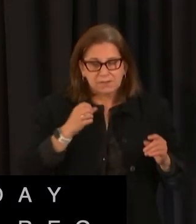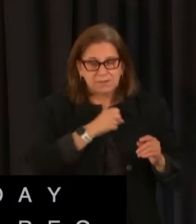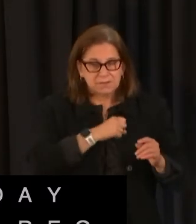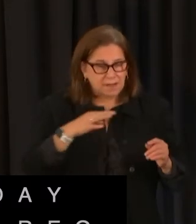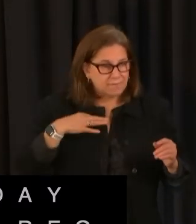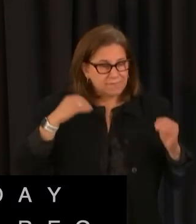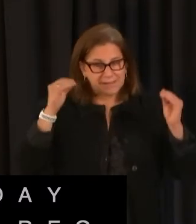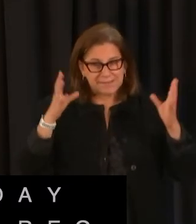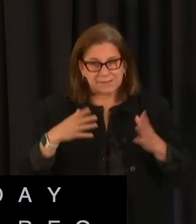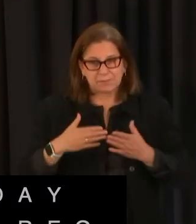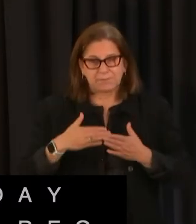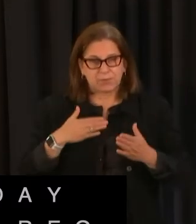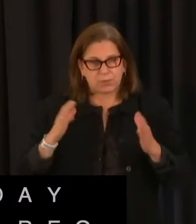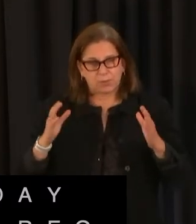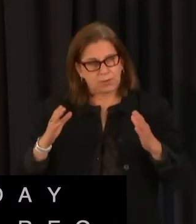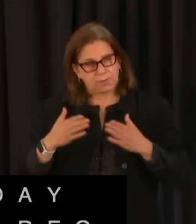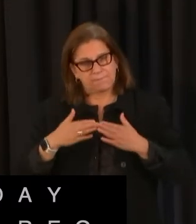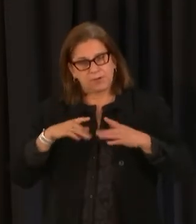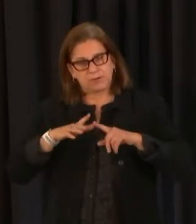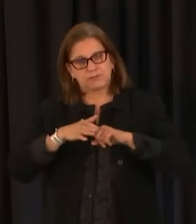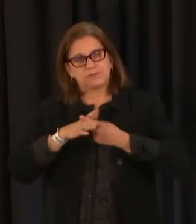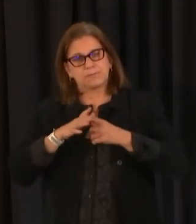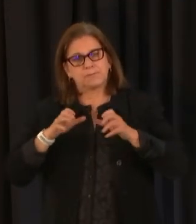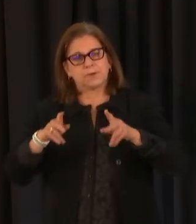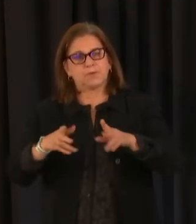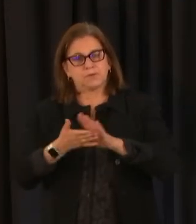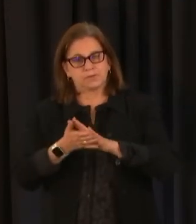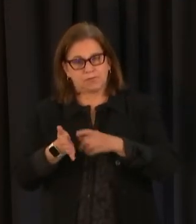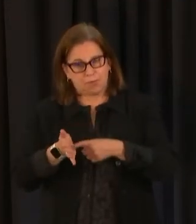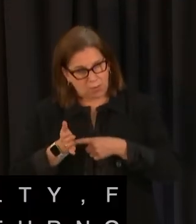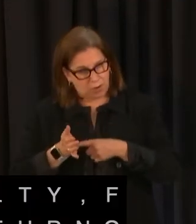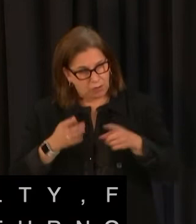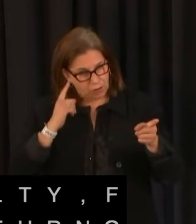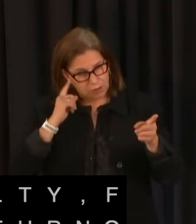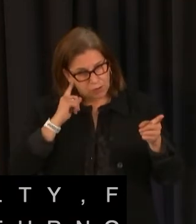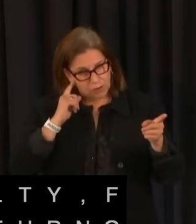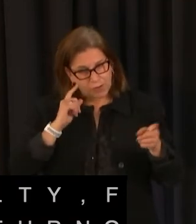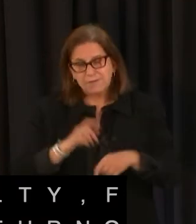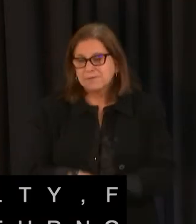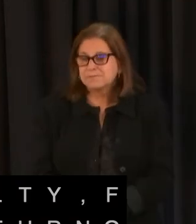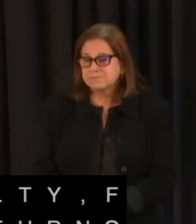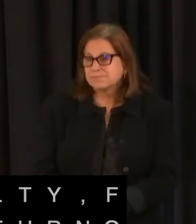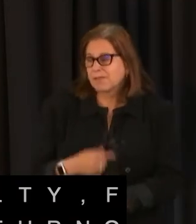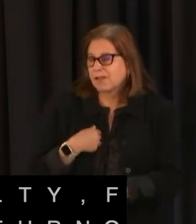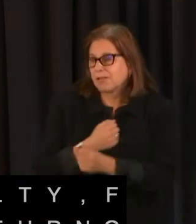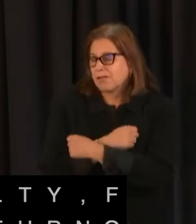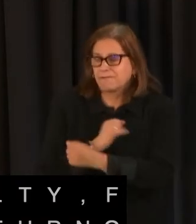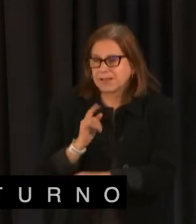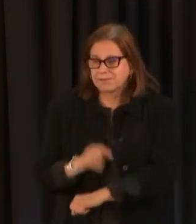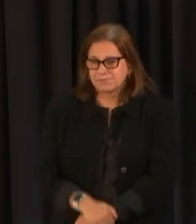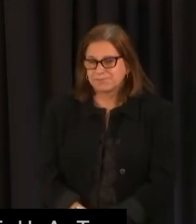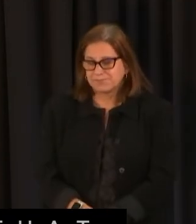before returning to campus. Just your thoughts on that? I love it.